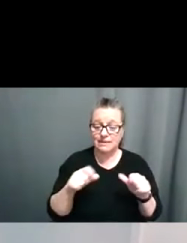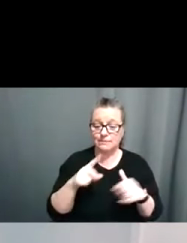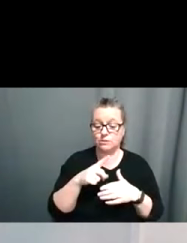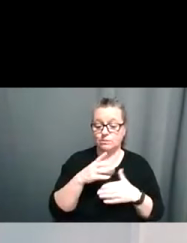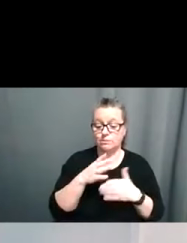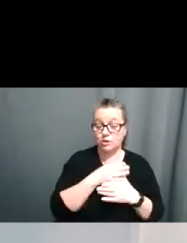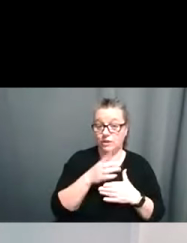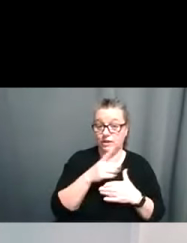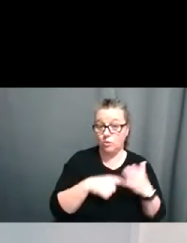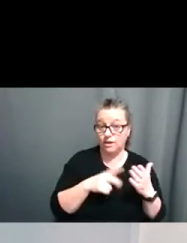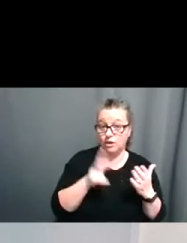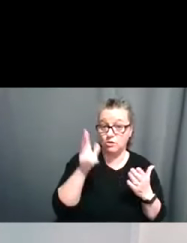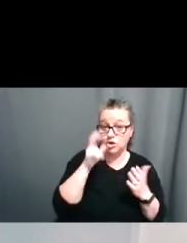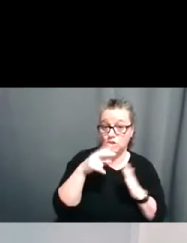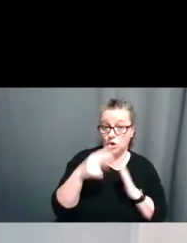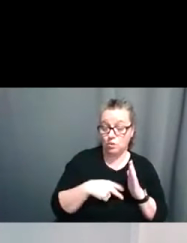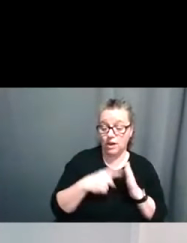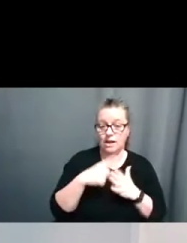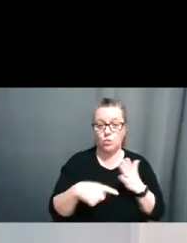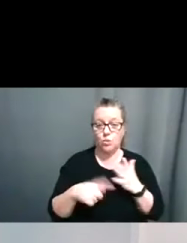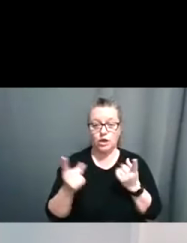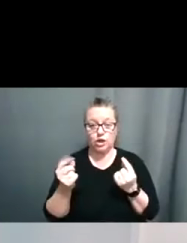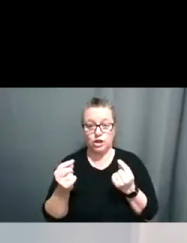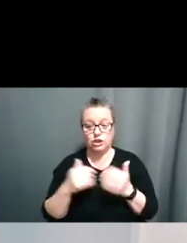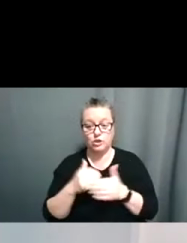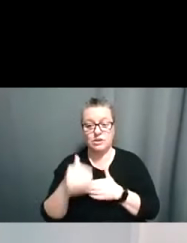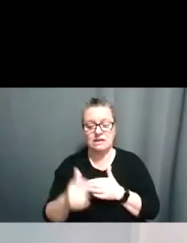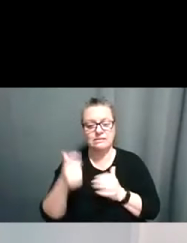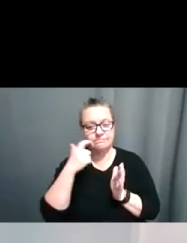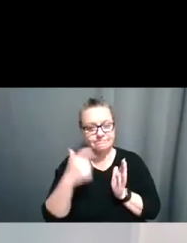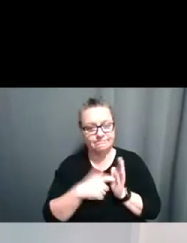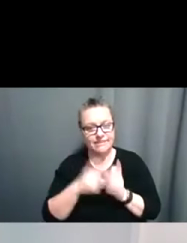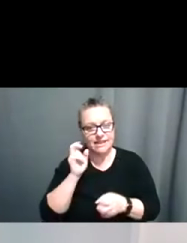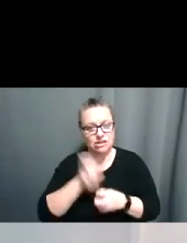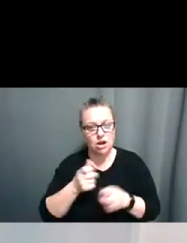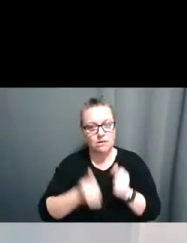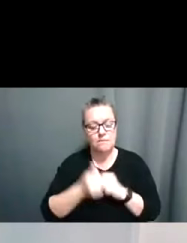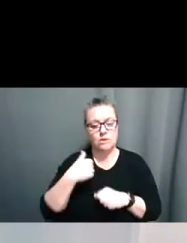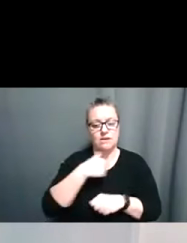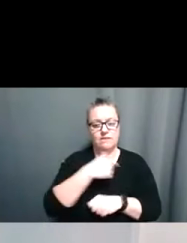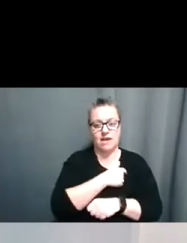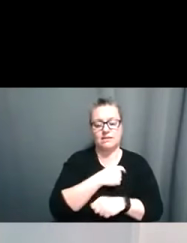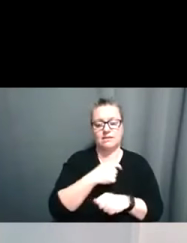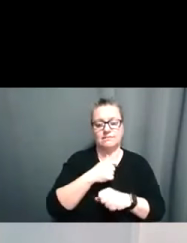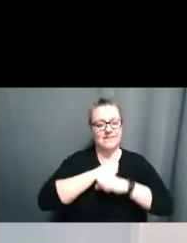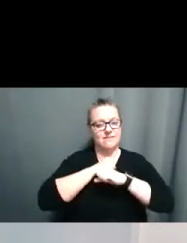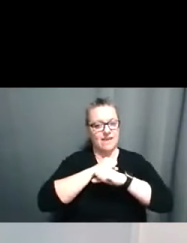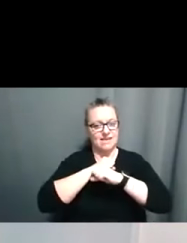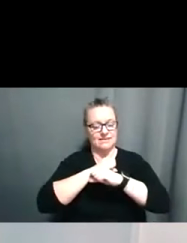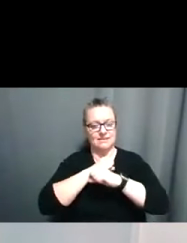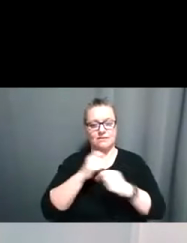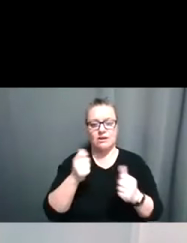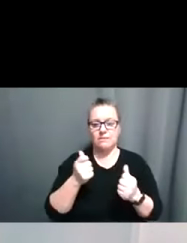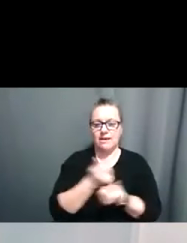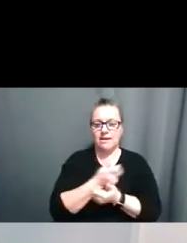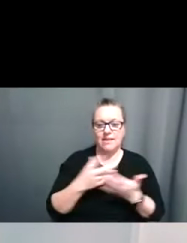and what you're going to do next. Now, let's acknowledge this is hard. Most of us are programmed to defend ourselves from anything we see